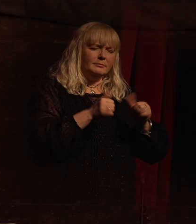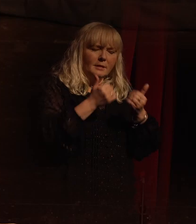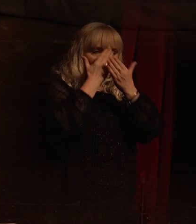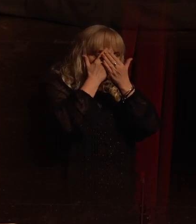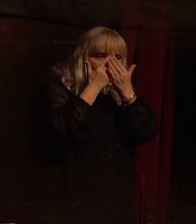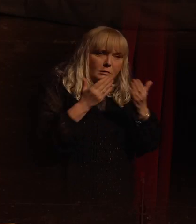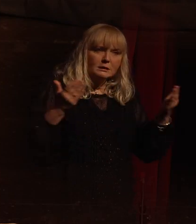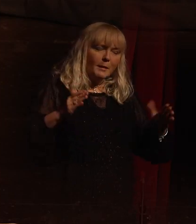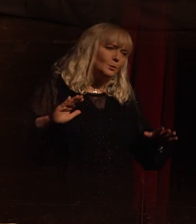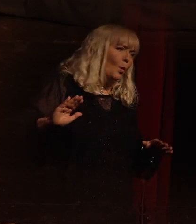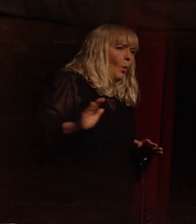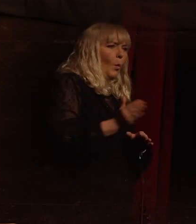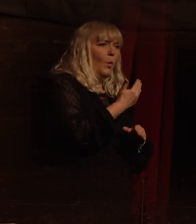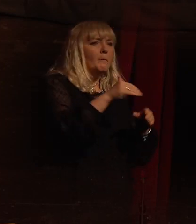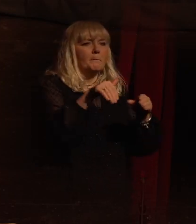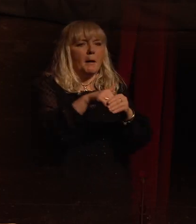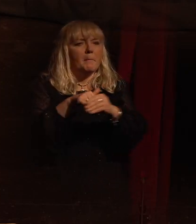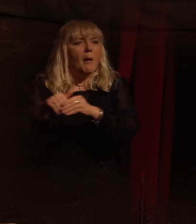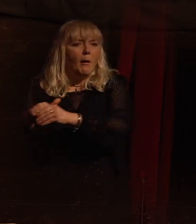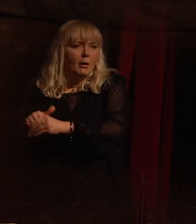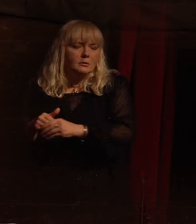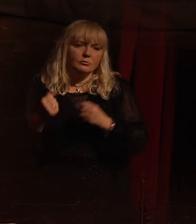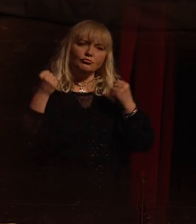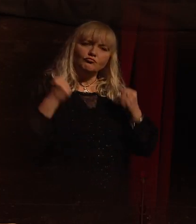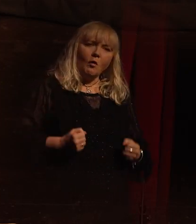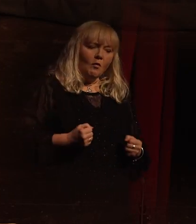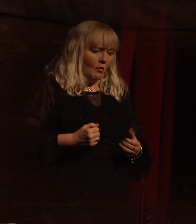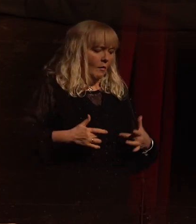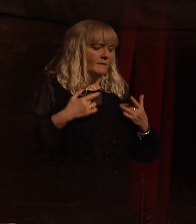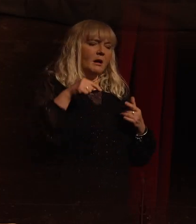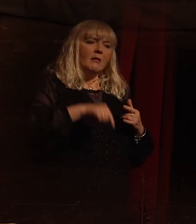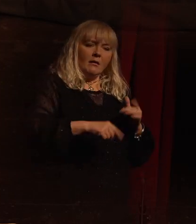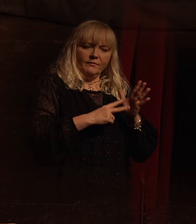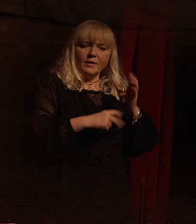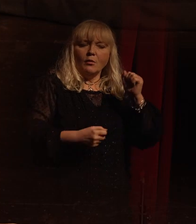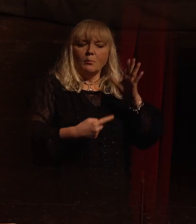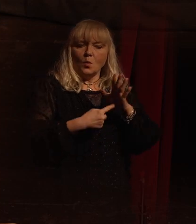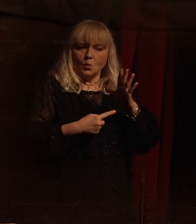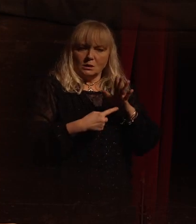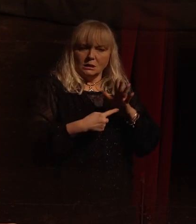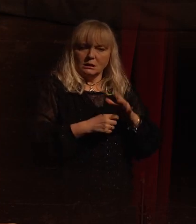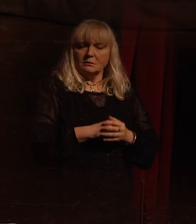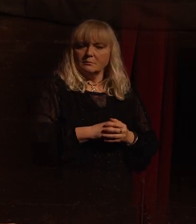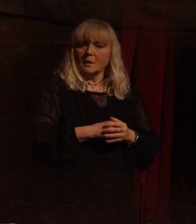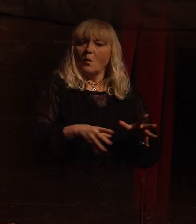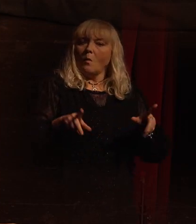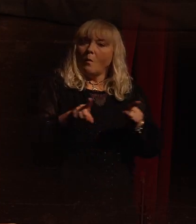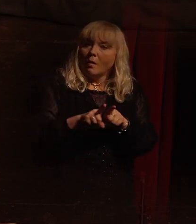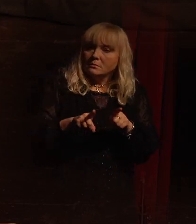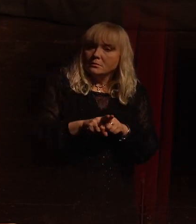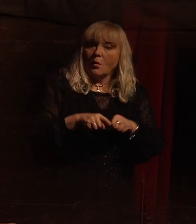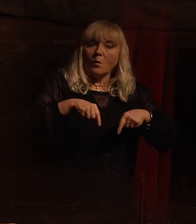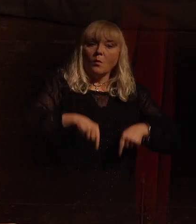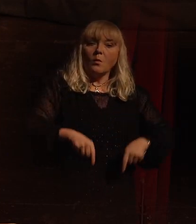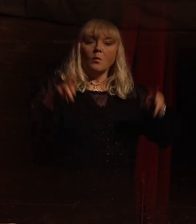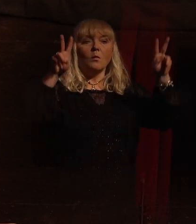NTDF family, and that is really, really important. But it's also about confidence.